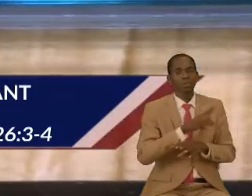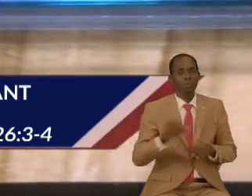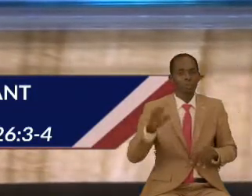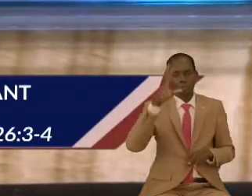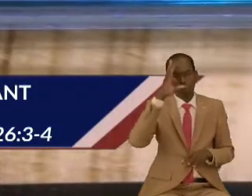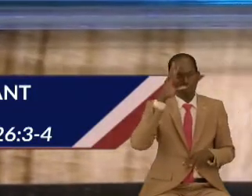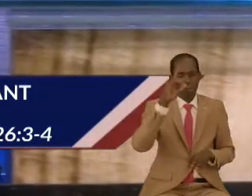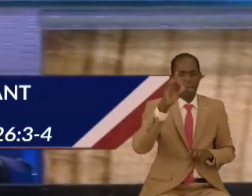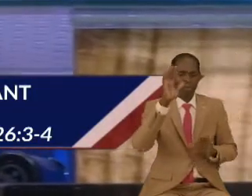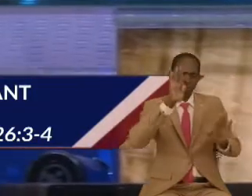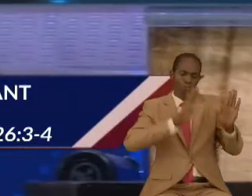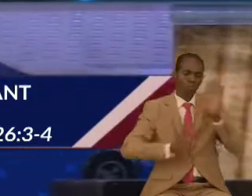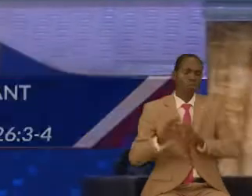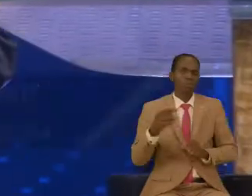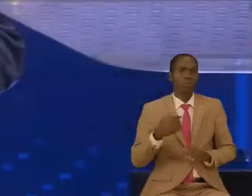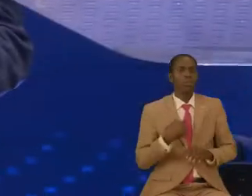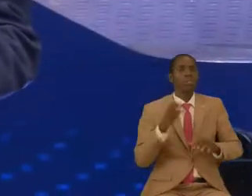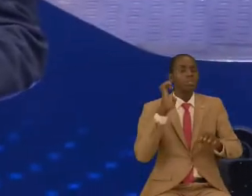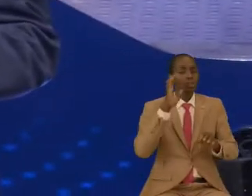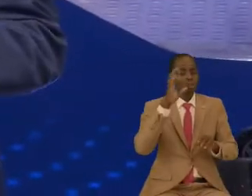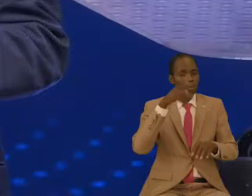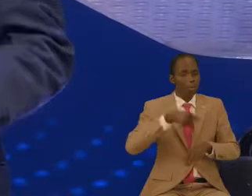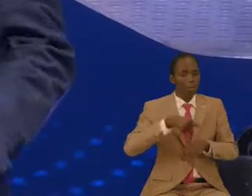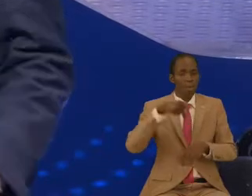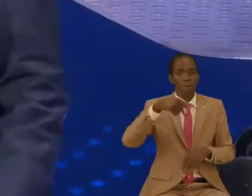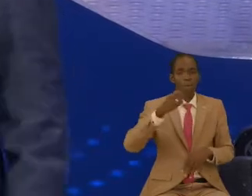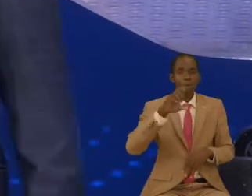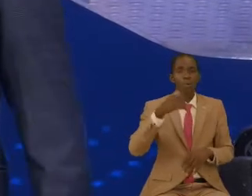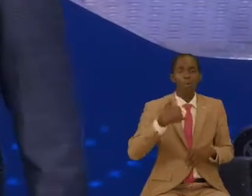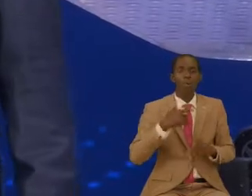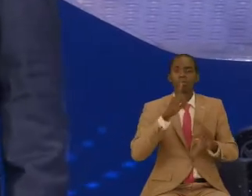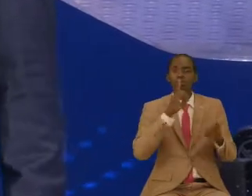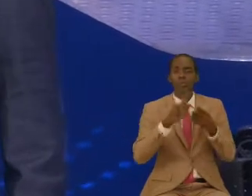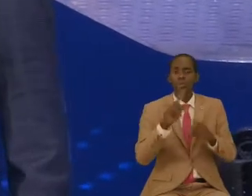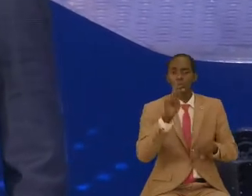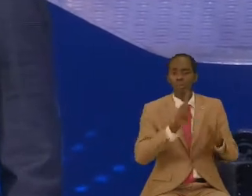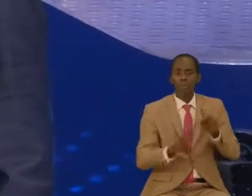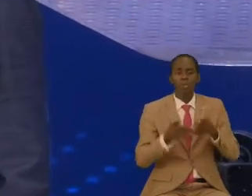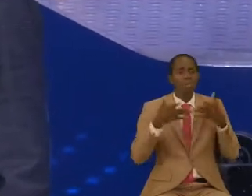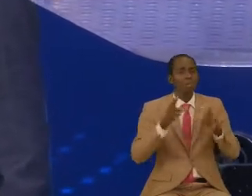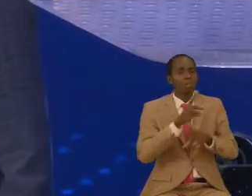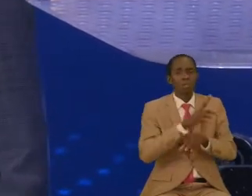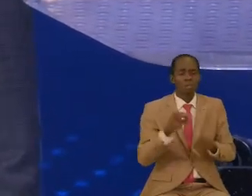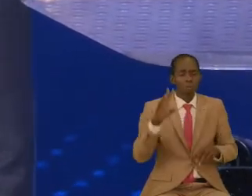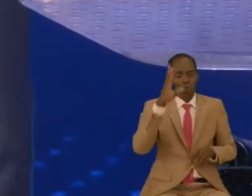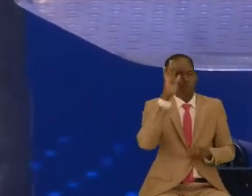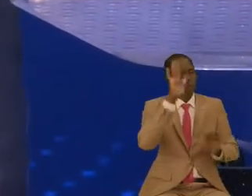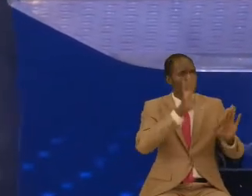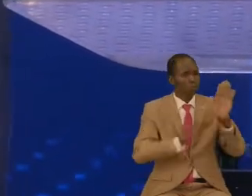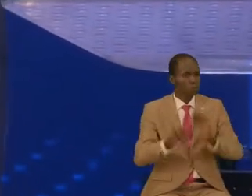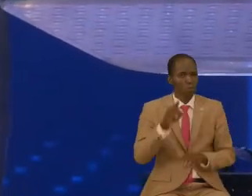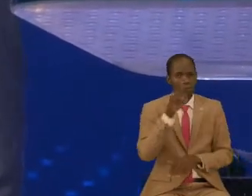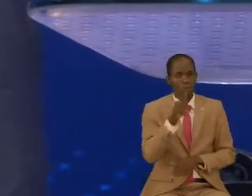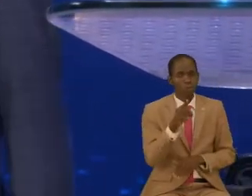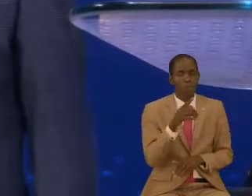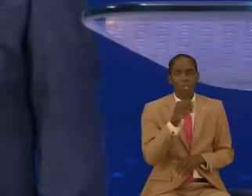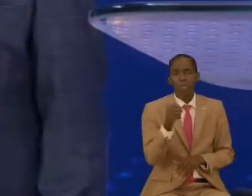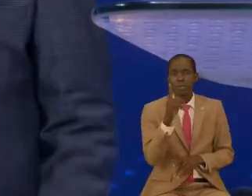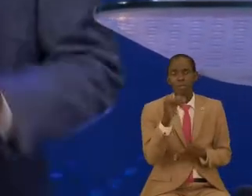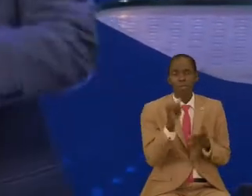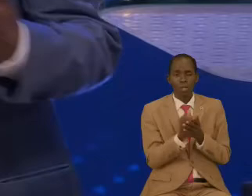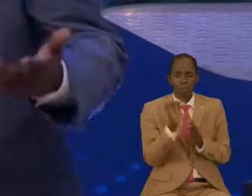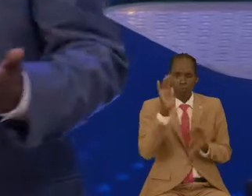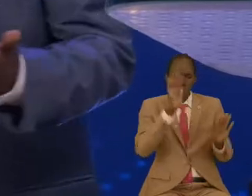me. He had been talking to the Corinthians. He said, let no man trouble you. He that troubles